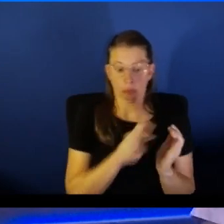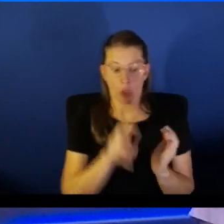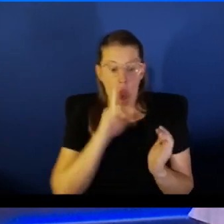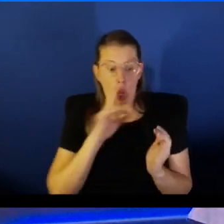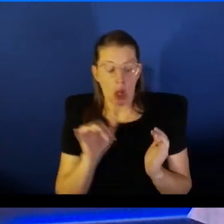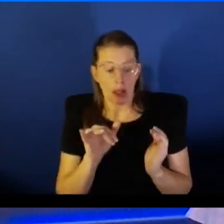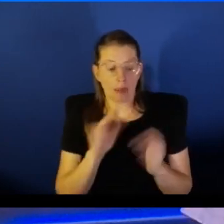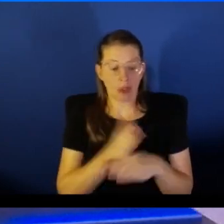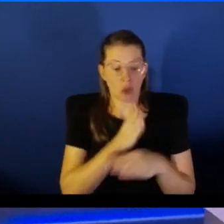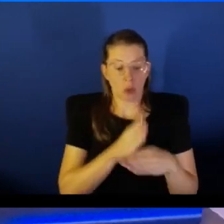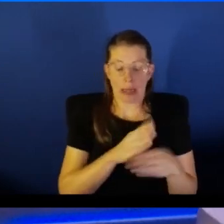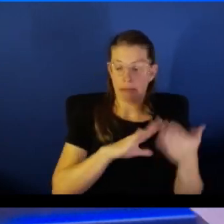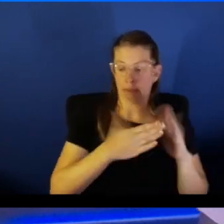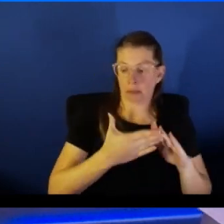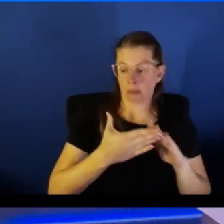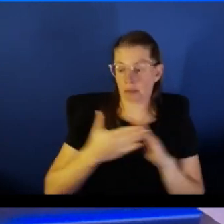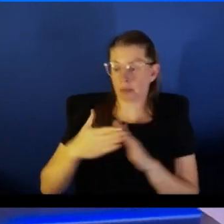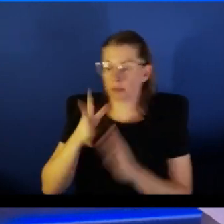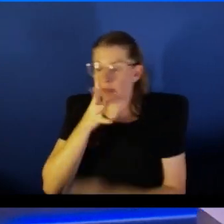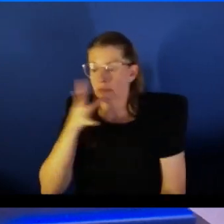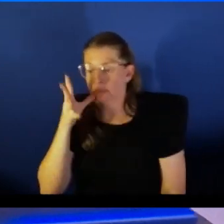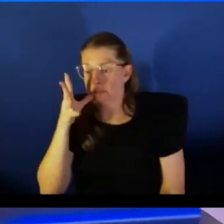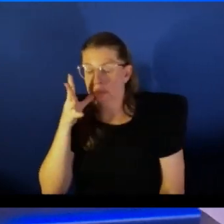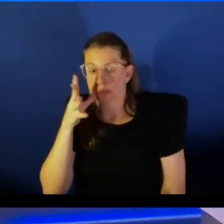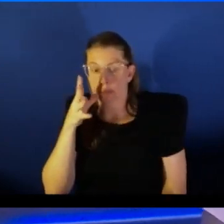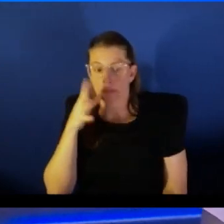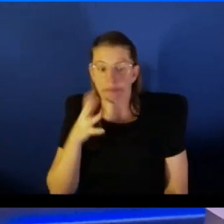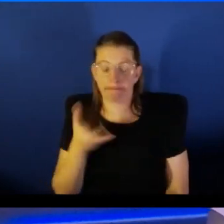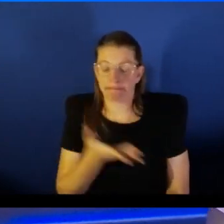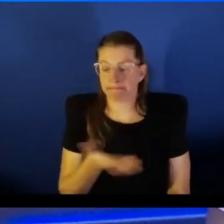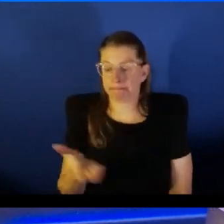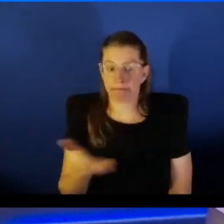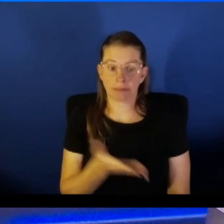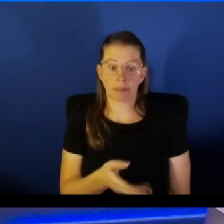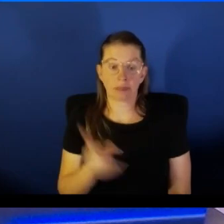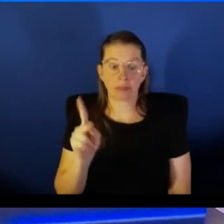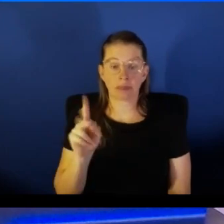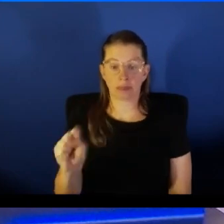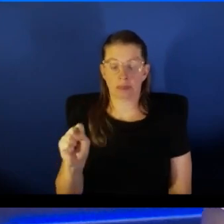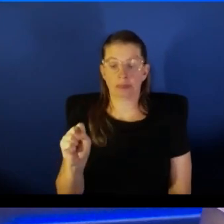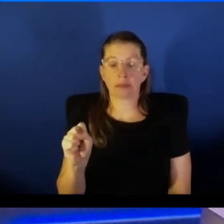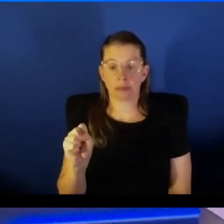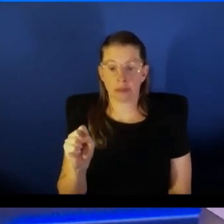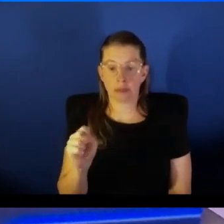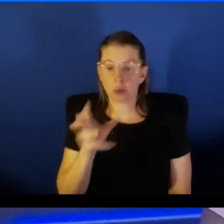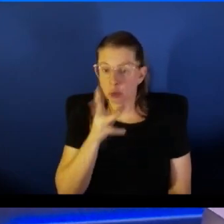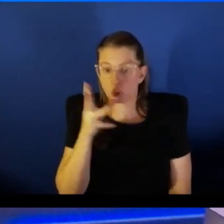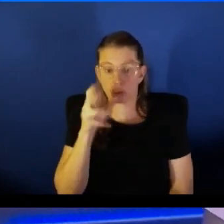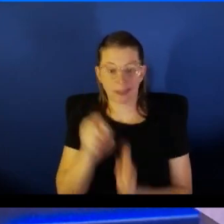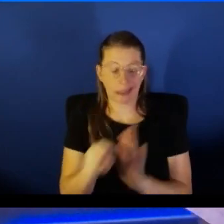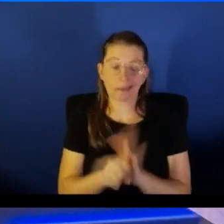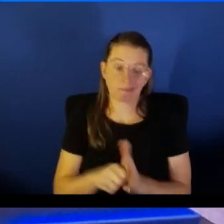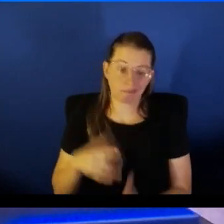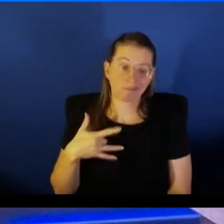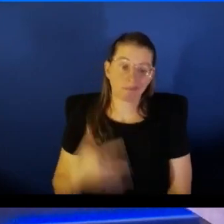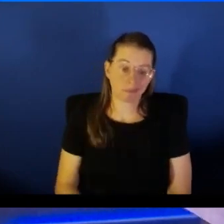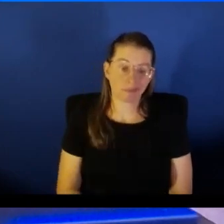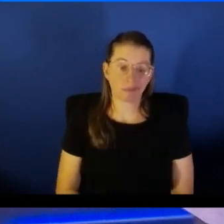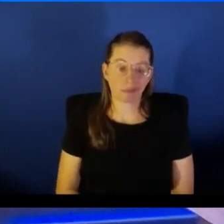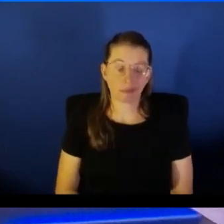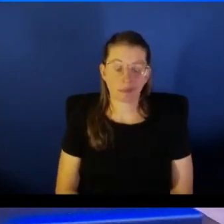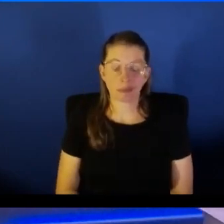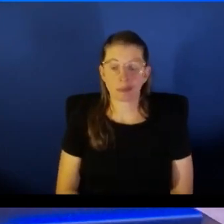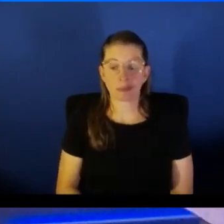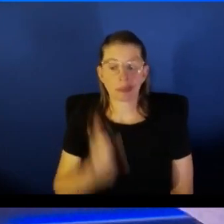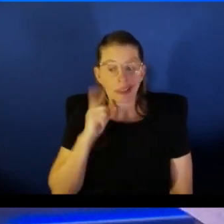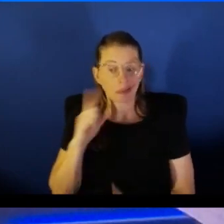between urban areas and the rural communities, as Kansas is a largely rural state. And we really hear different, so far